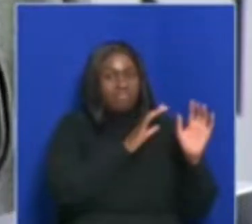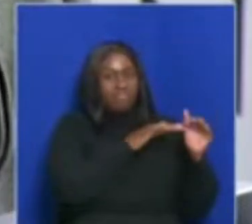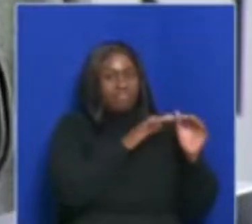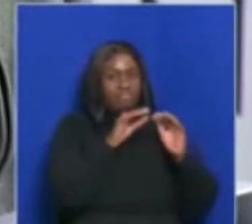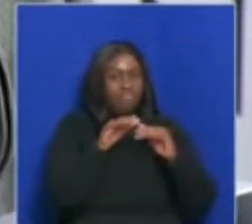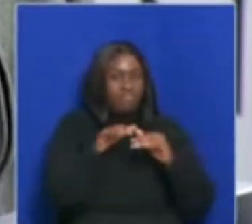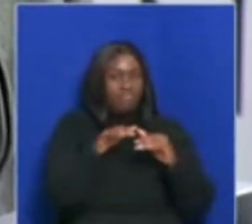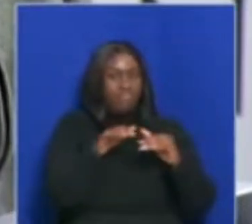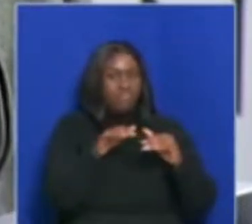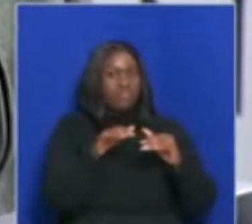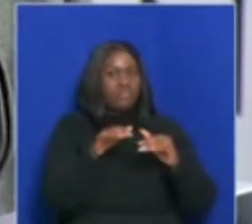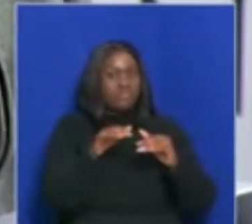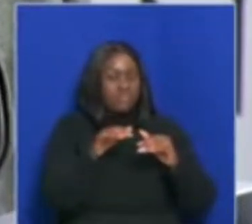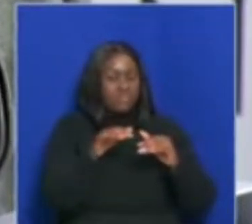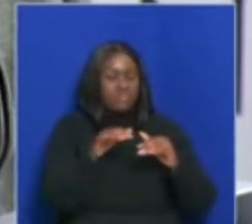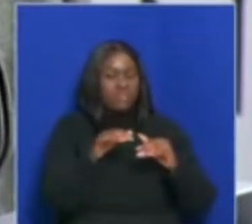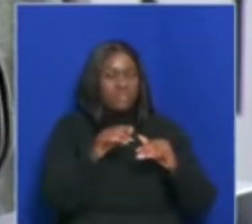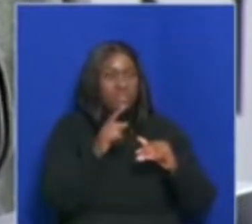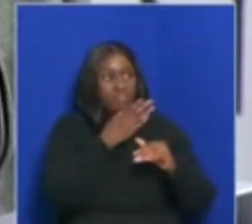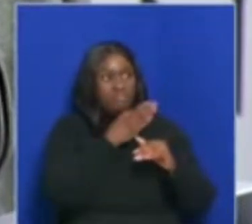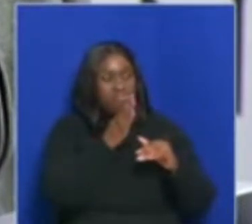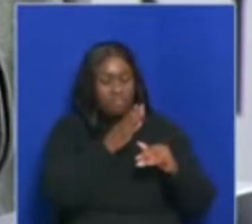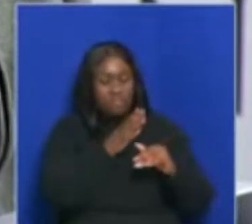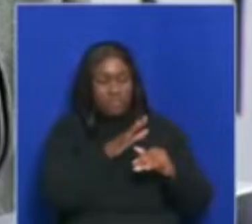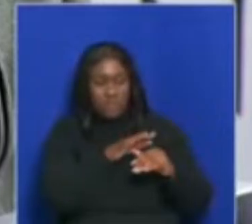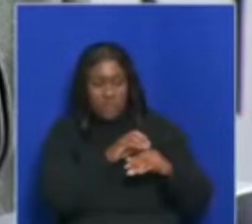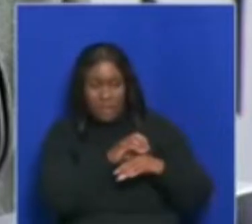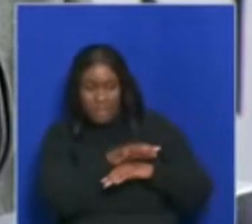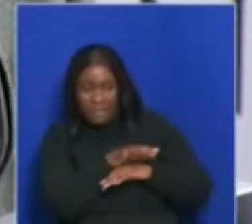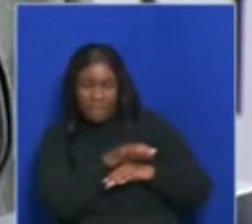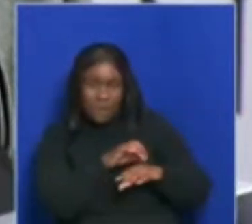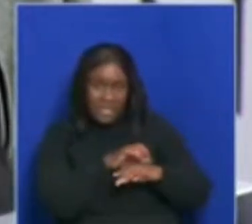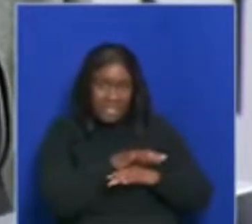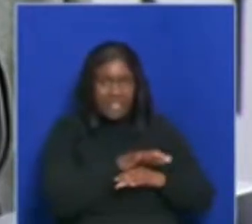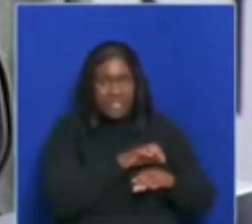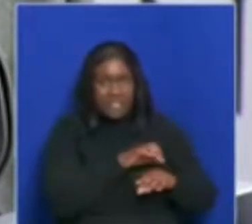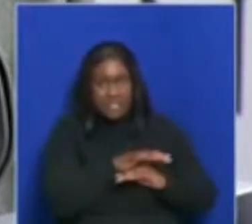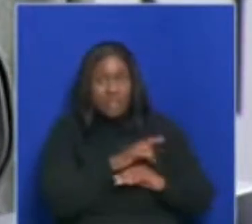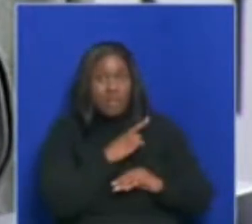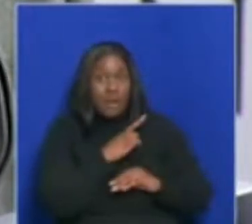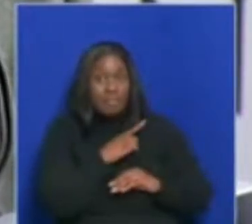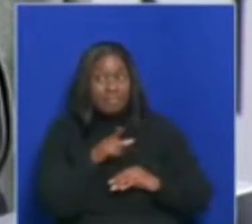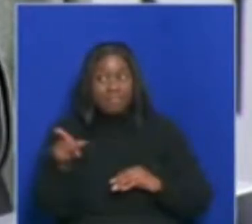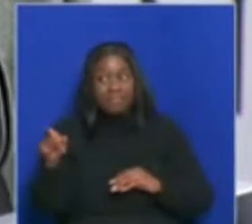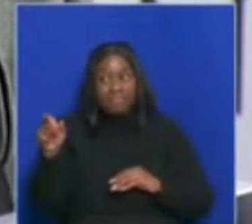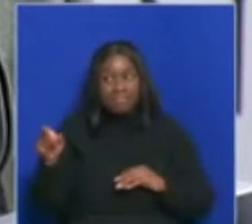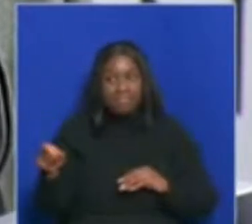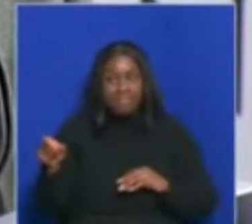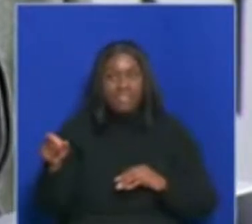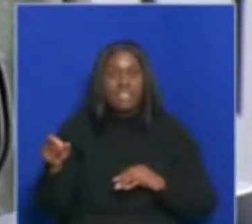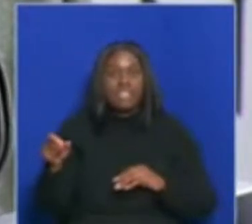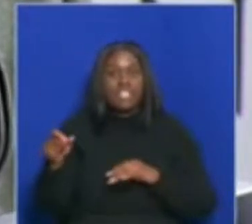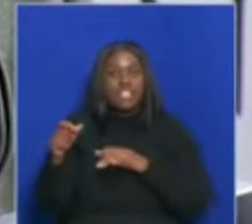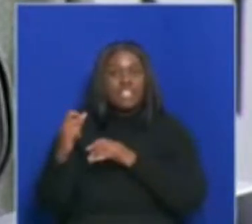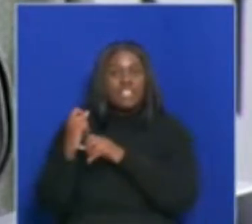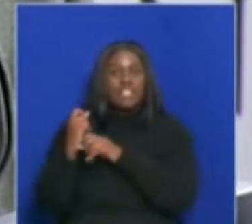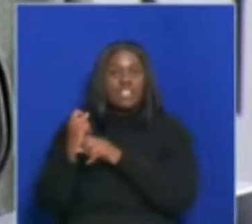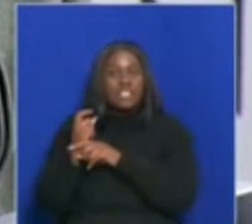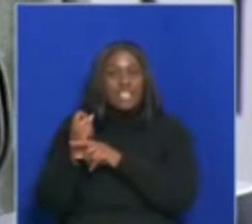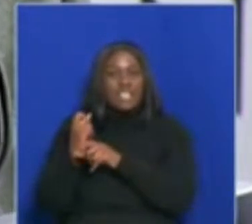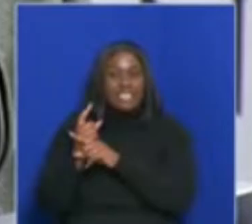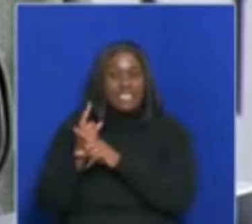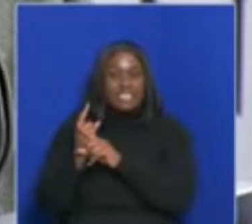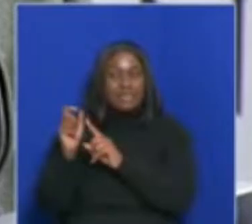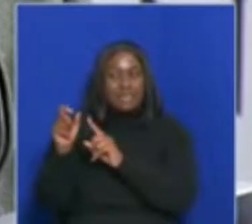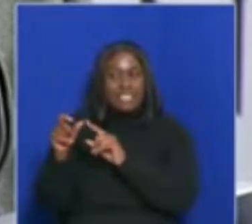Because in this case here, the chairperson of the taxi in the Pinetown area was